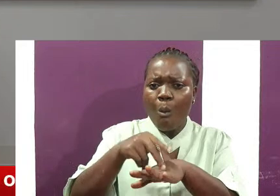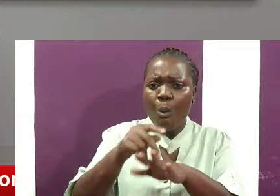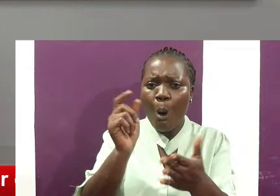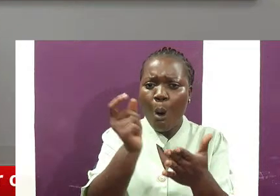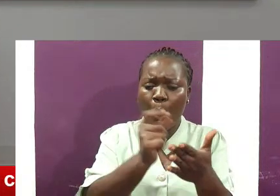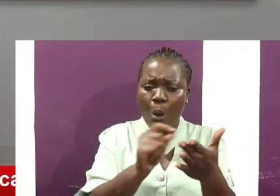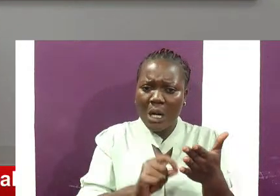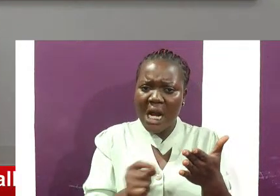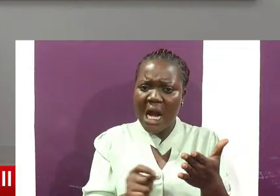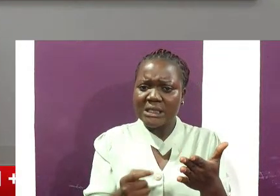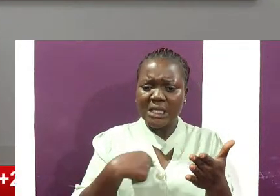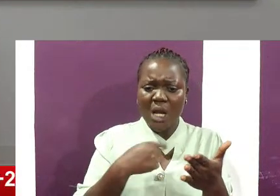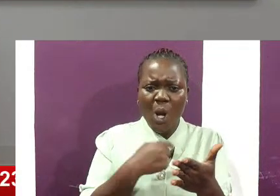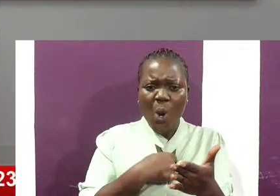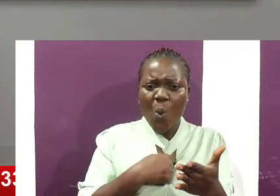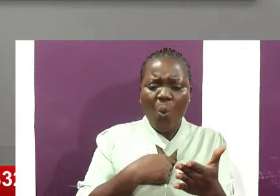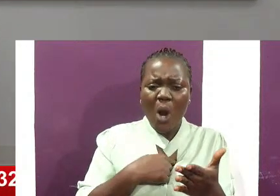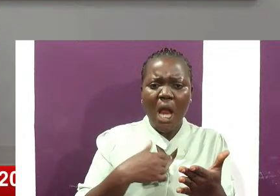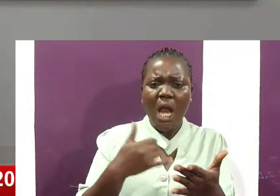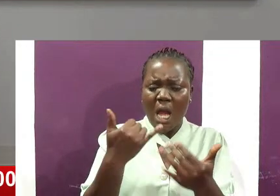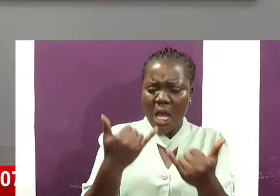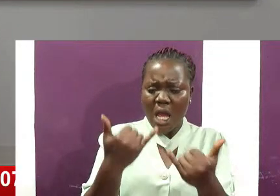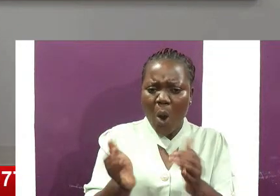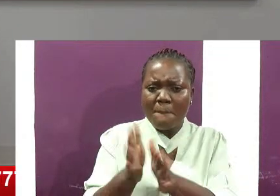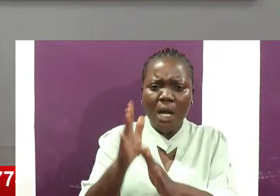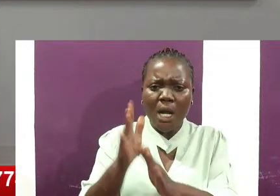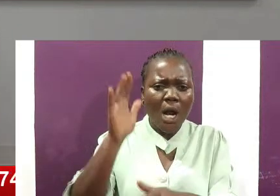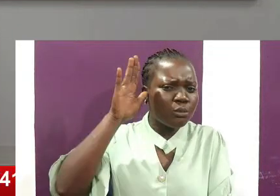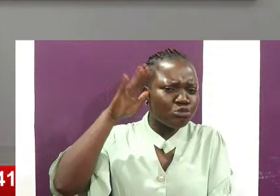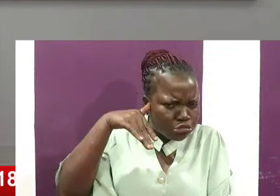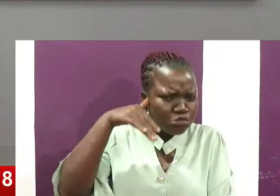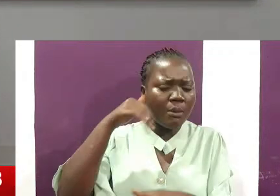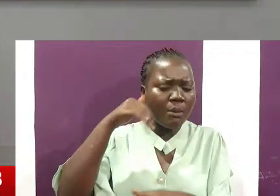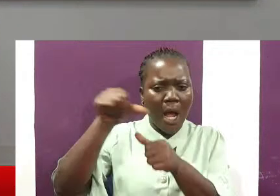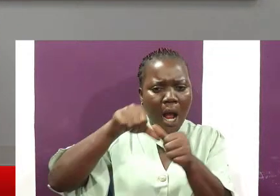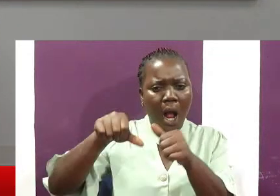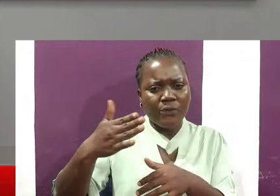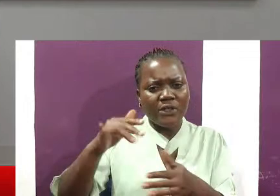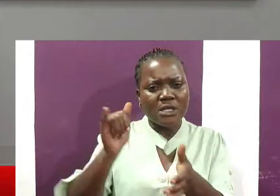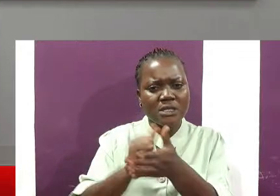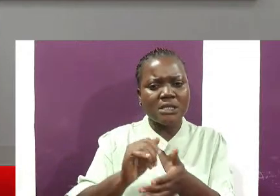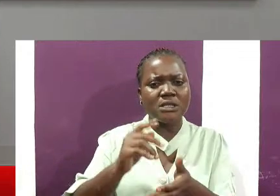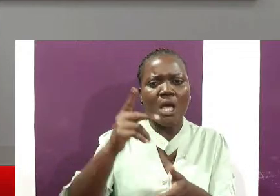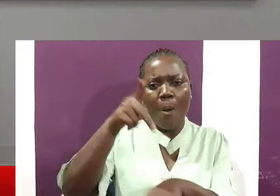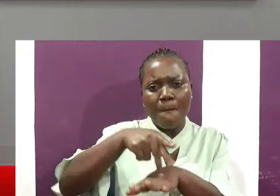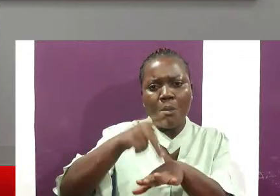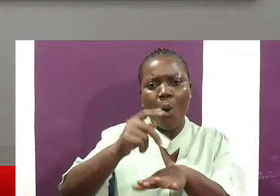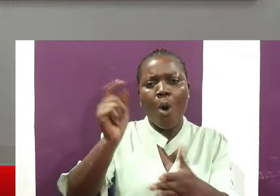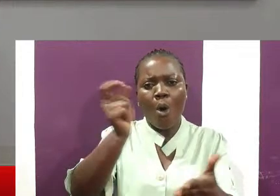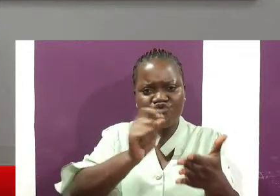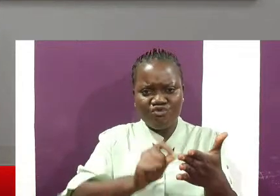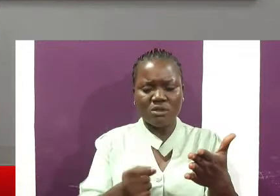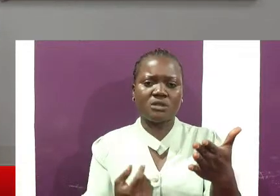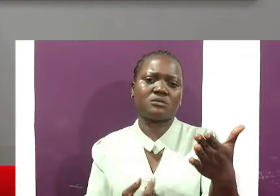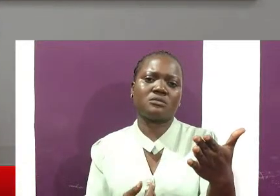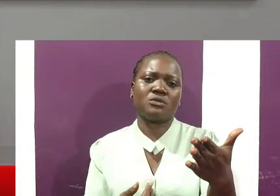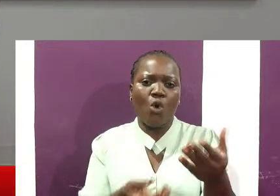Remember, friends, that the words that Paul wrote were actually coming from another source.